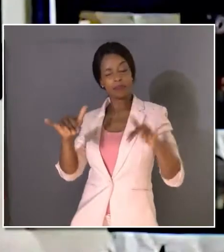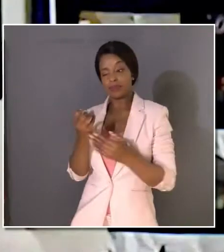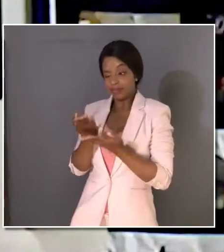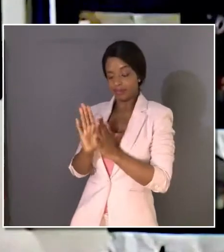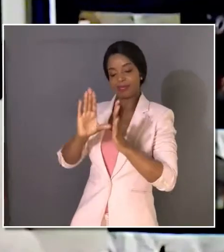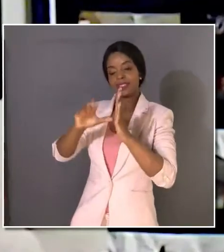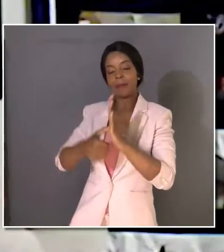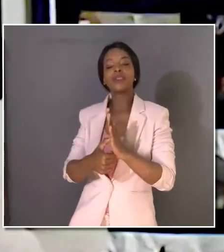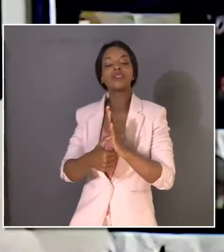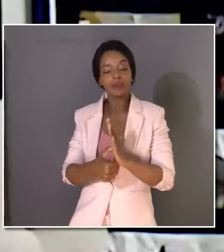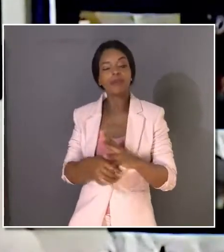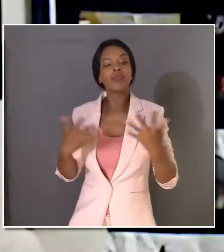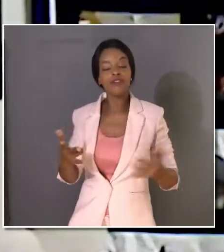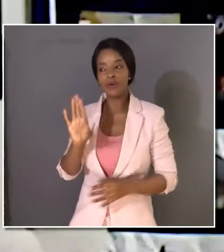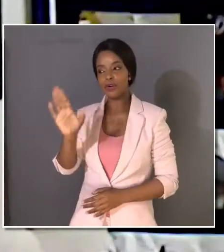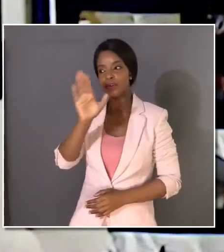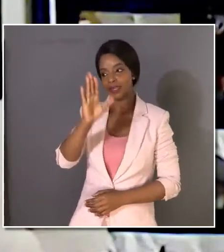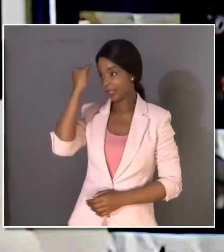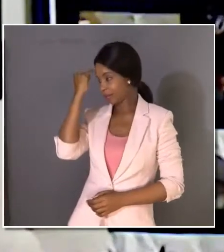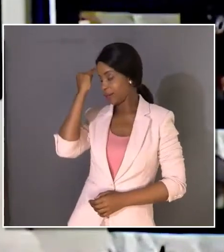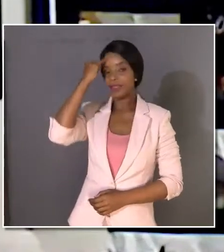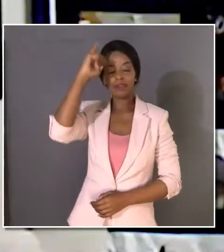recognize innovations to enhance the quality of